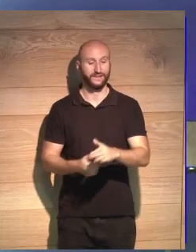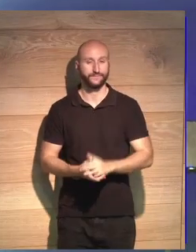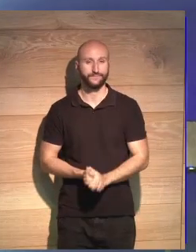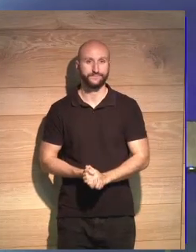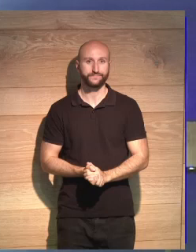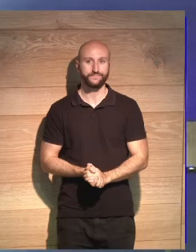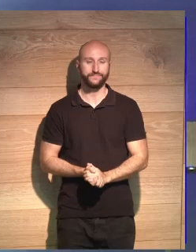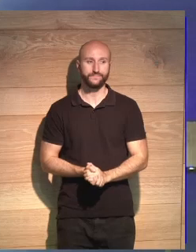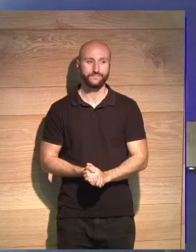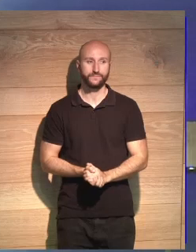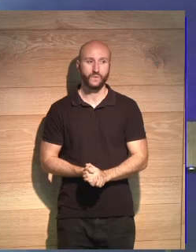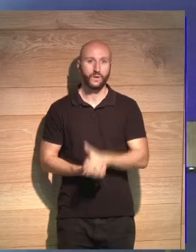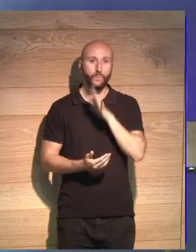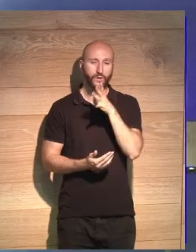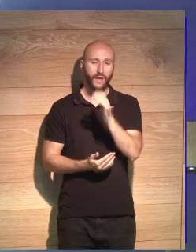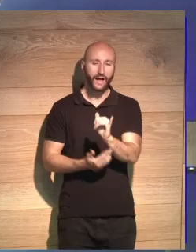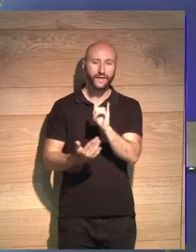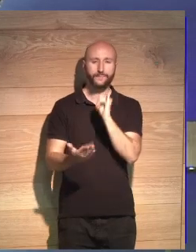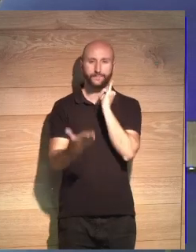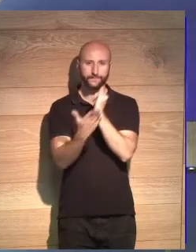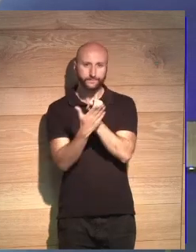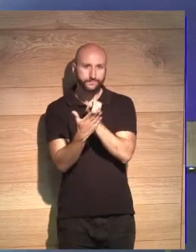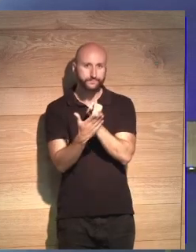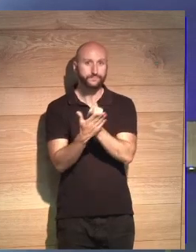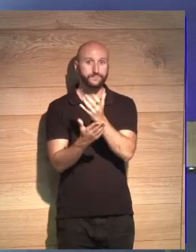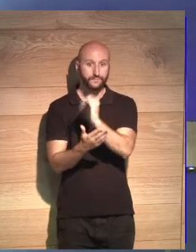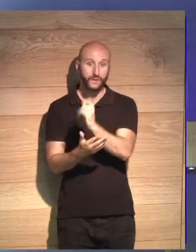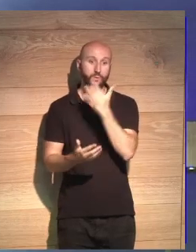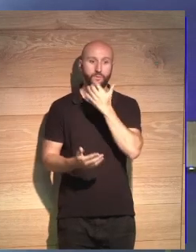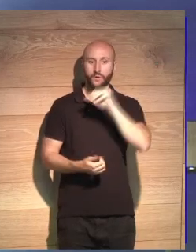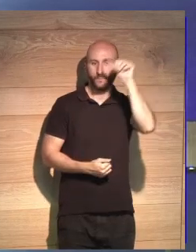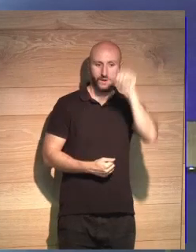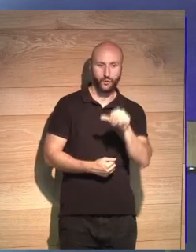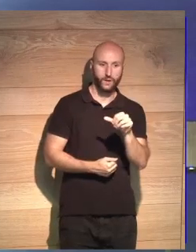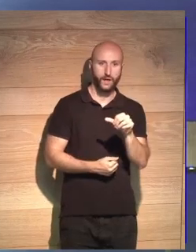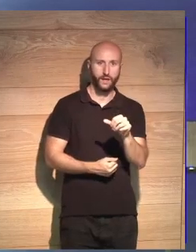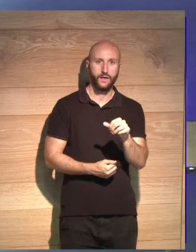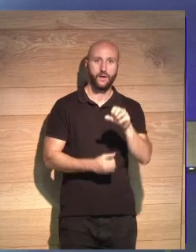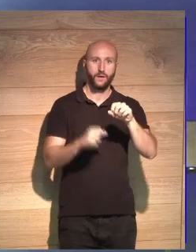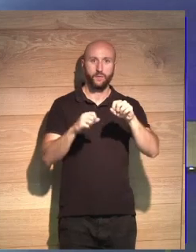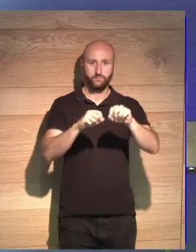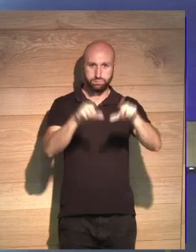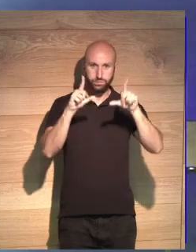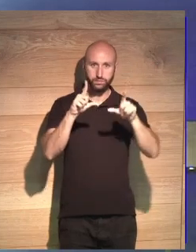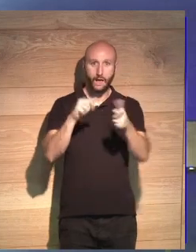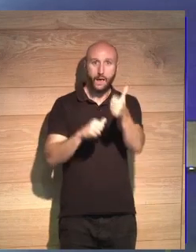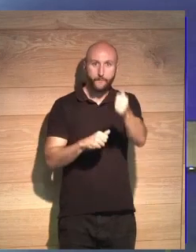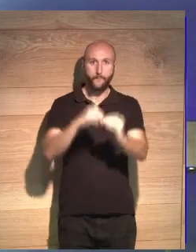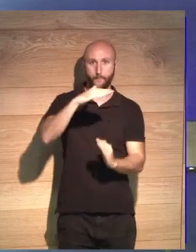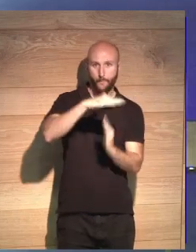very straightforward, because we have a simulation, we have an interaction. For instance, with a movie, I can stop the